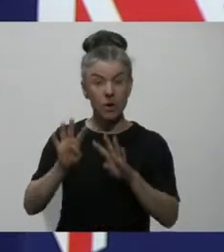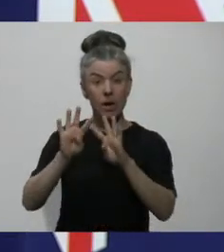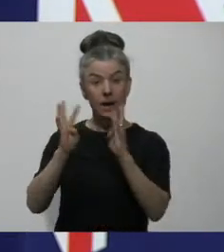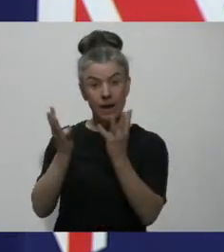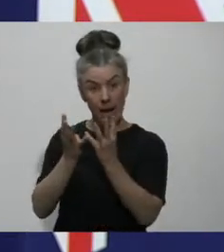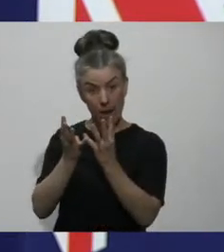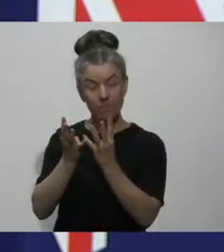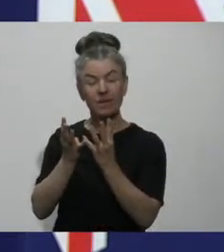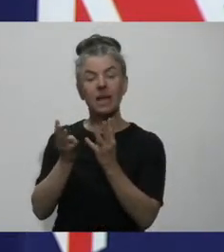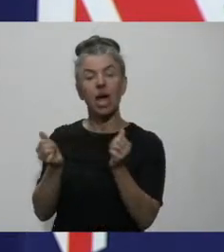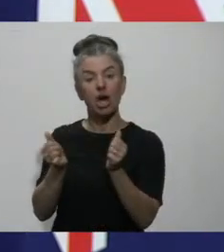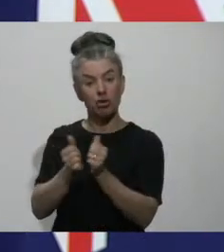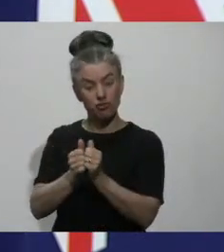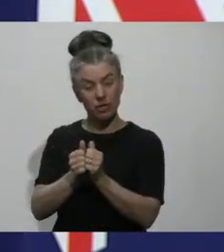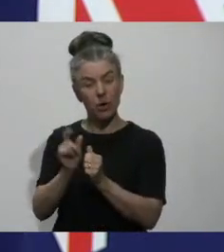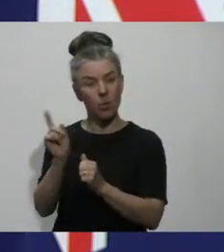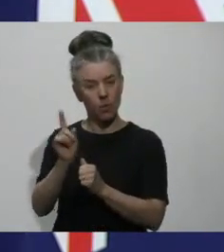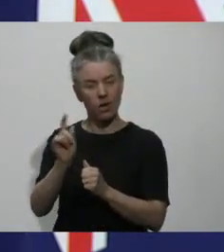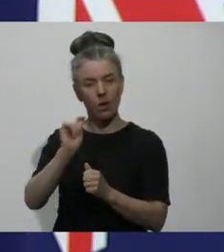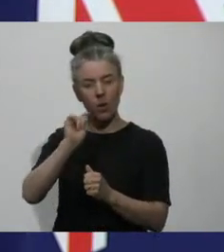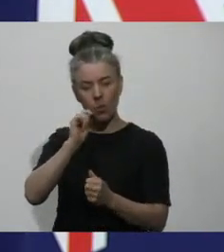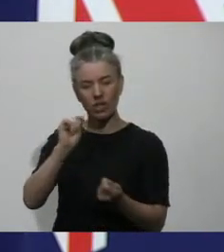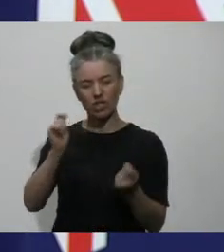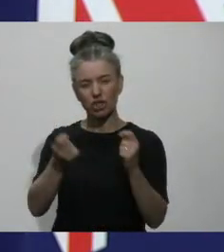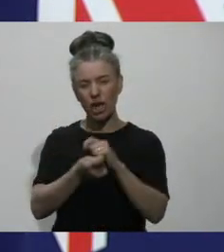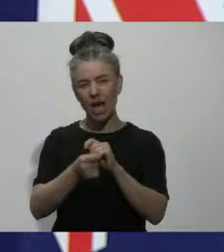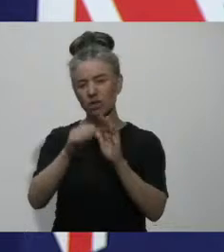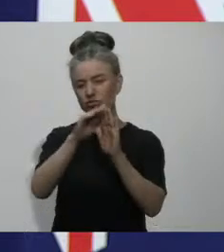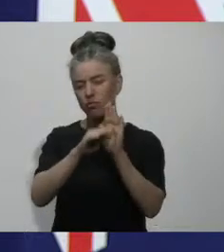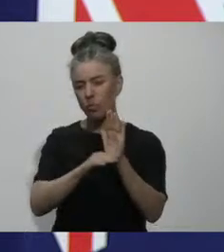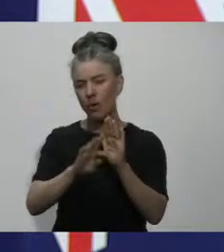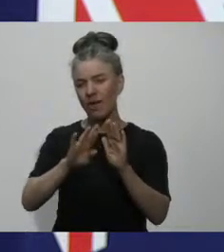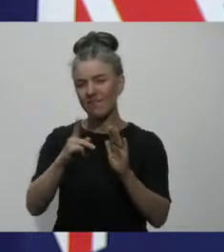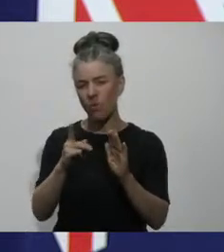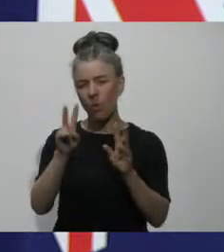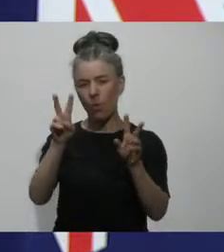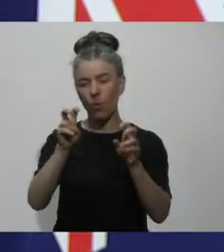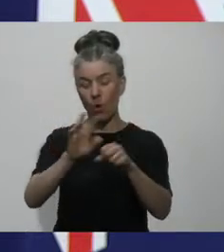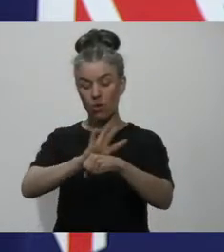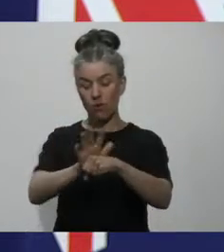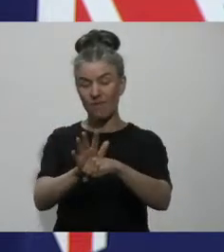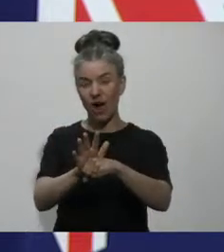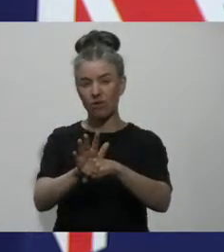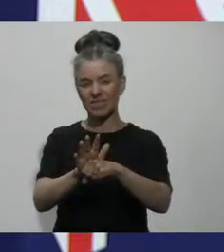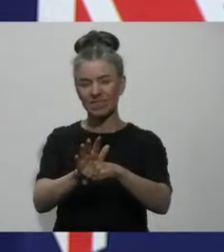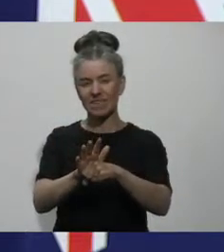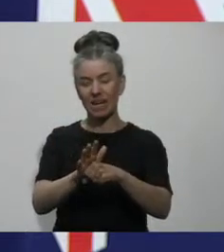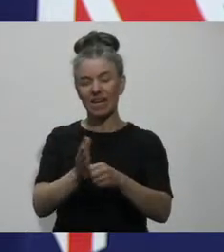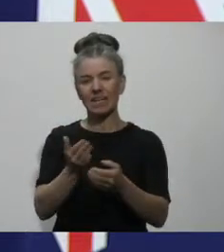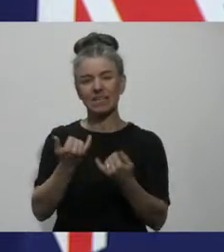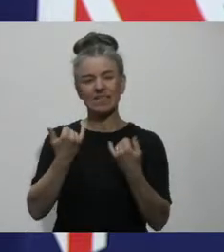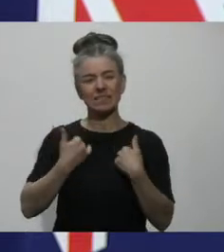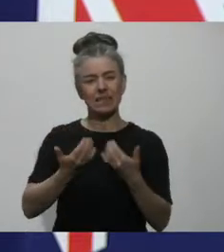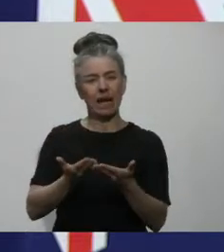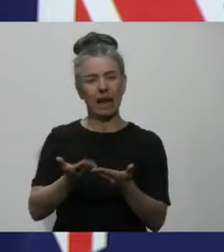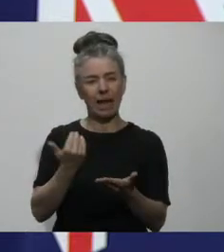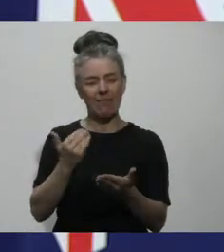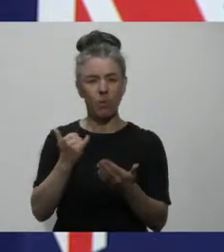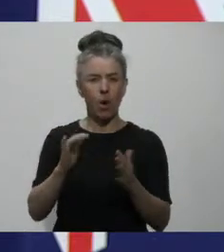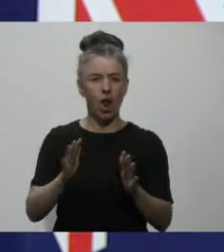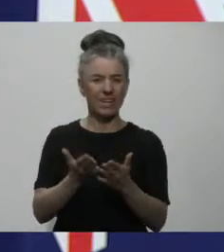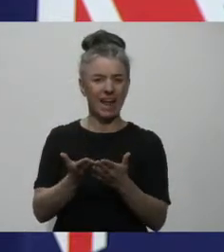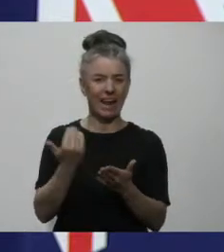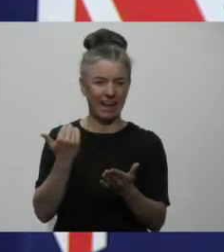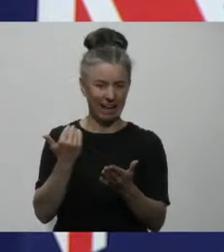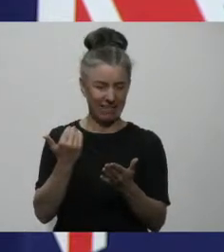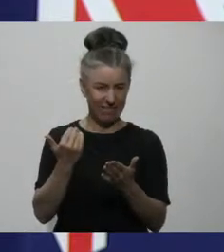agreed in principle that we will make changes to the criteria for the COVID leave scheme to improve access to it. We want